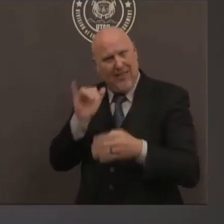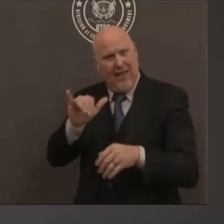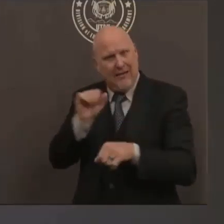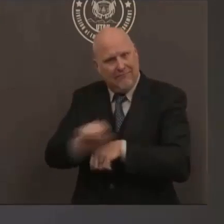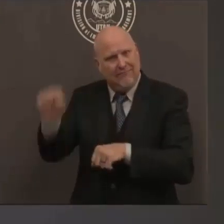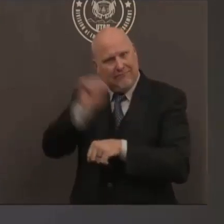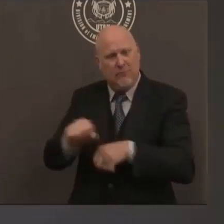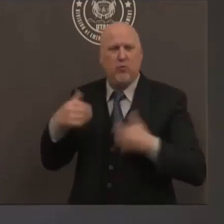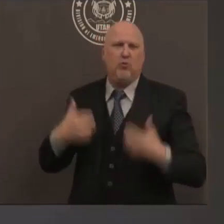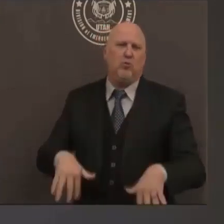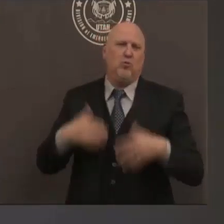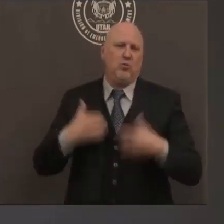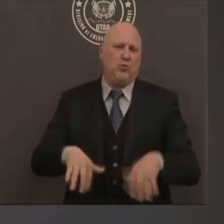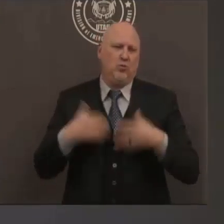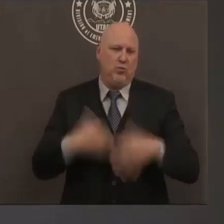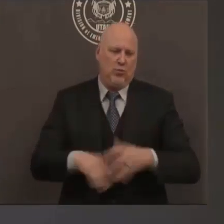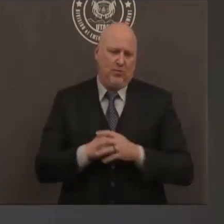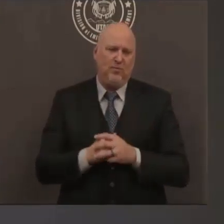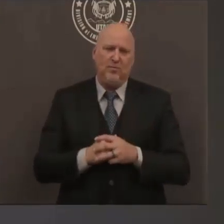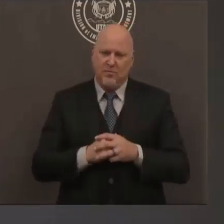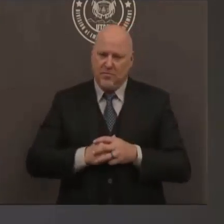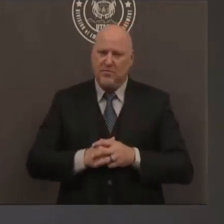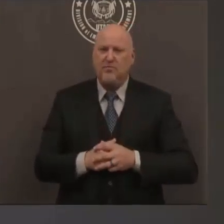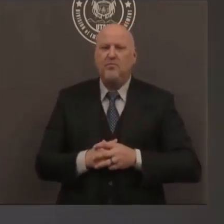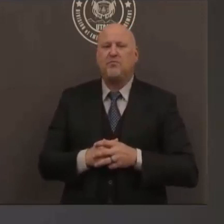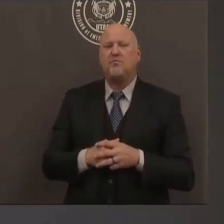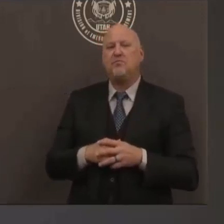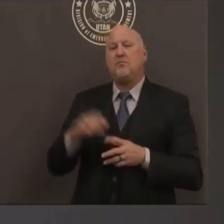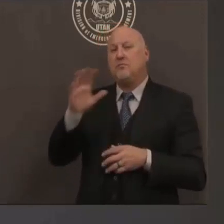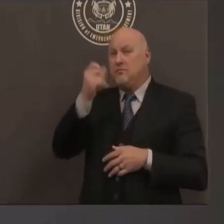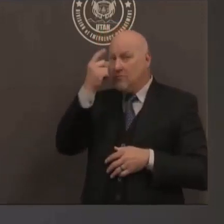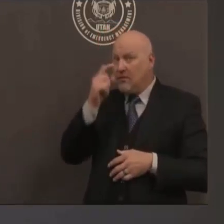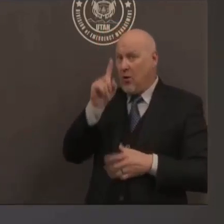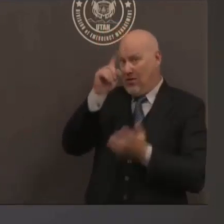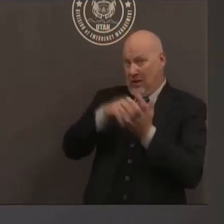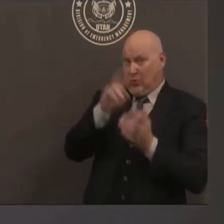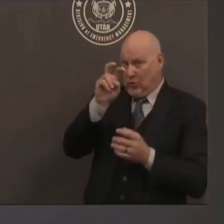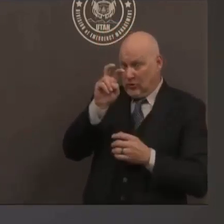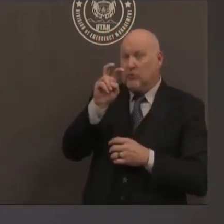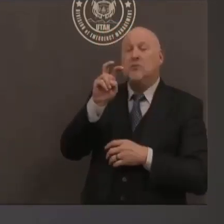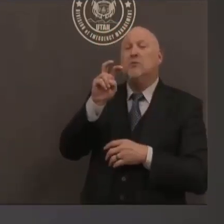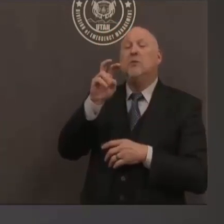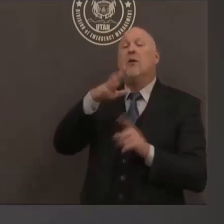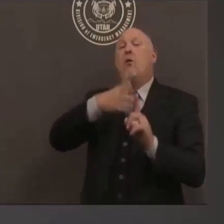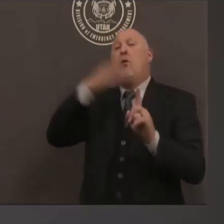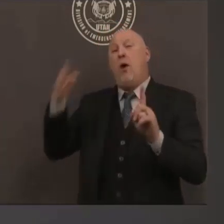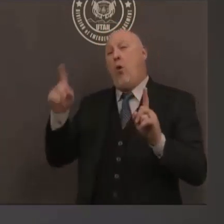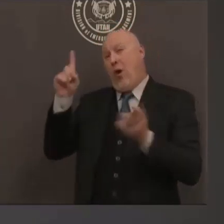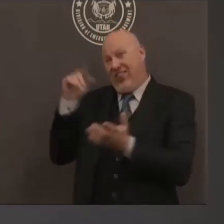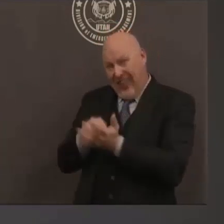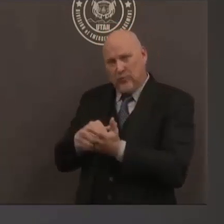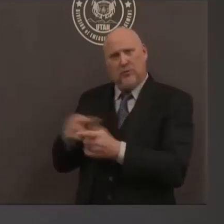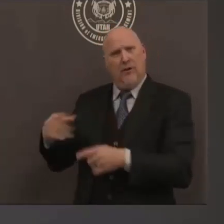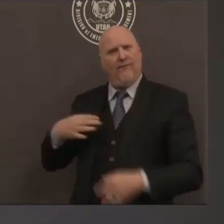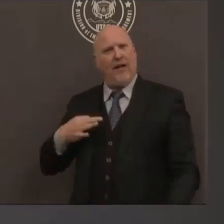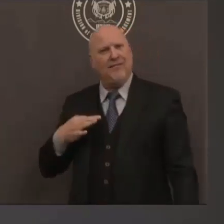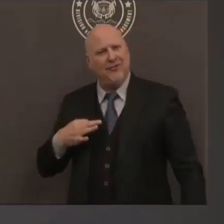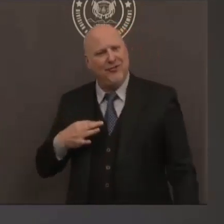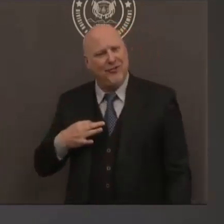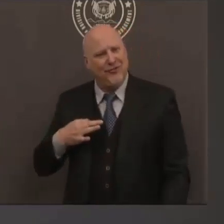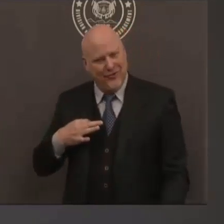We have about 1,000 volunteers at local health departments around the state. So we have a